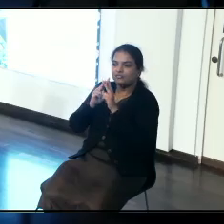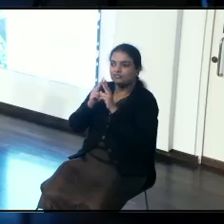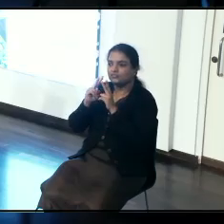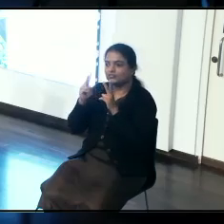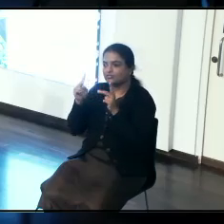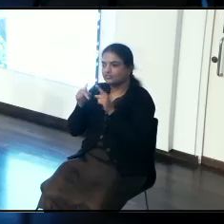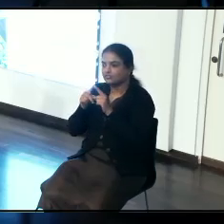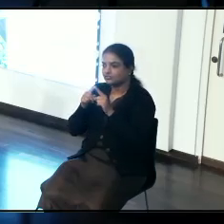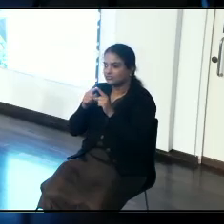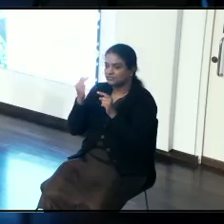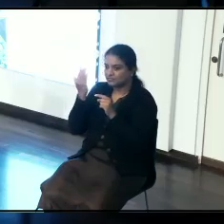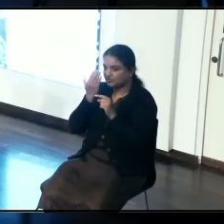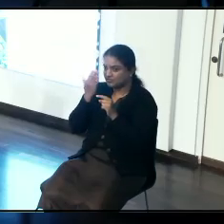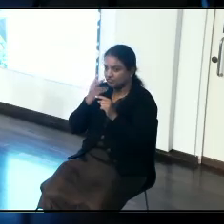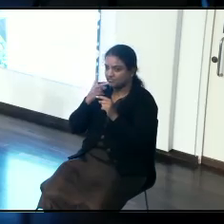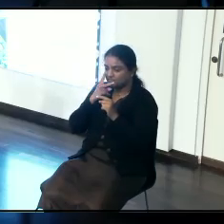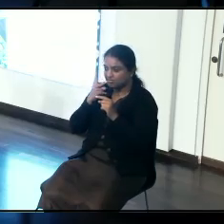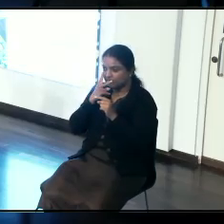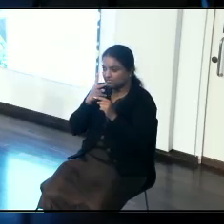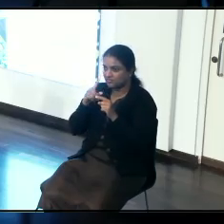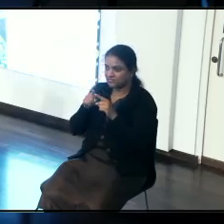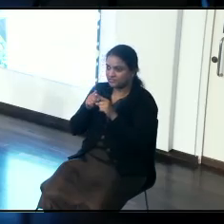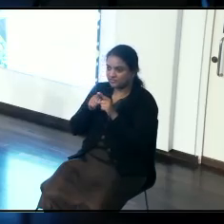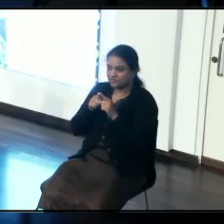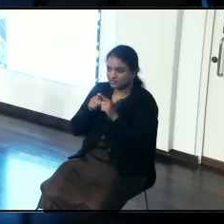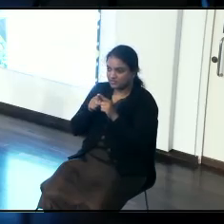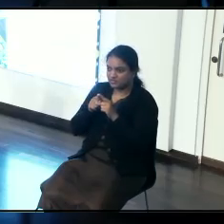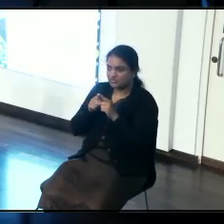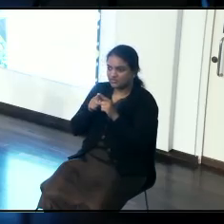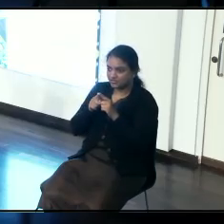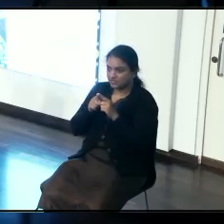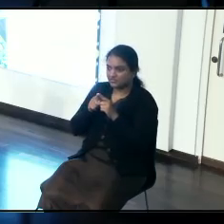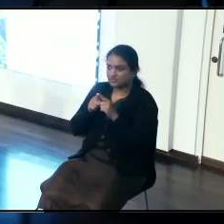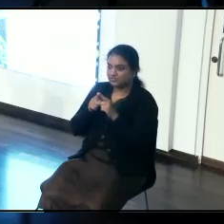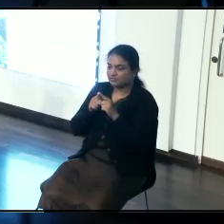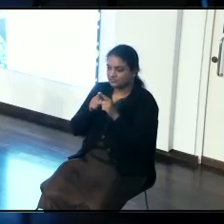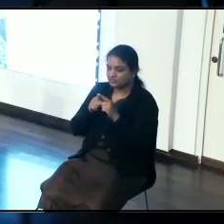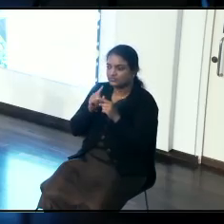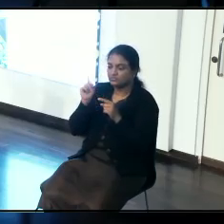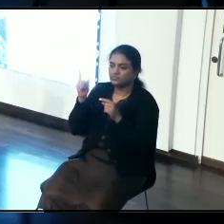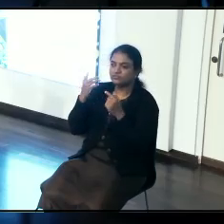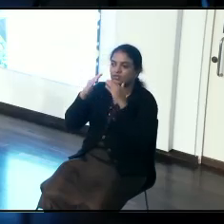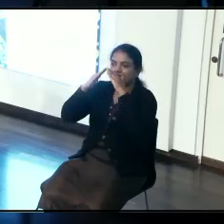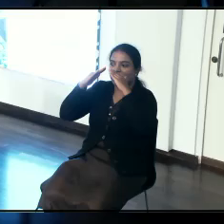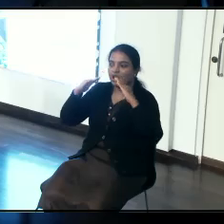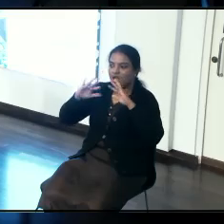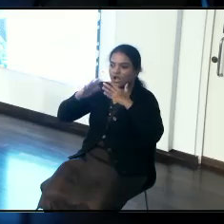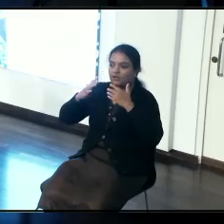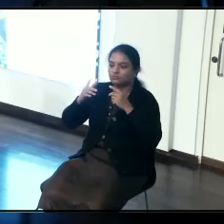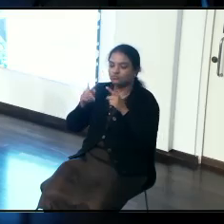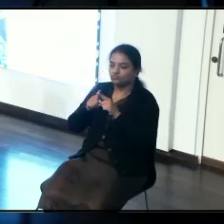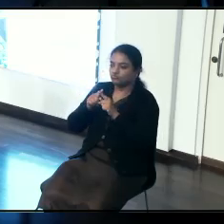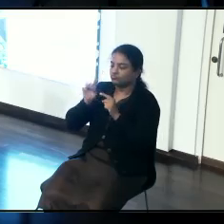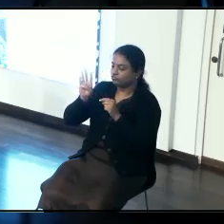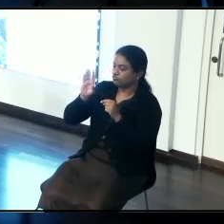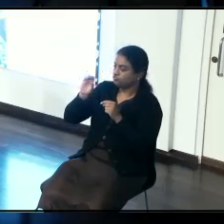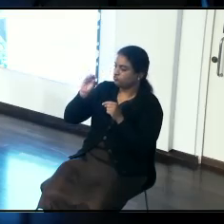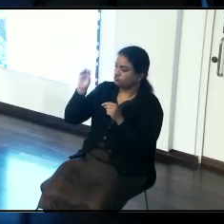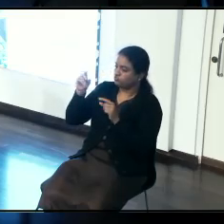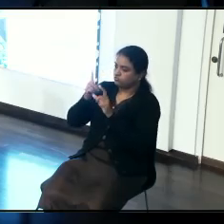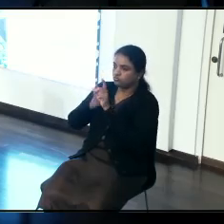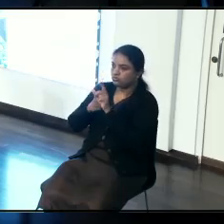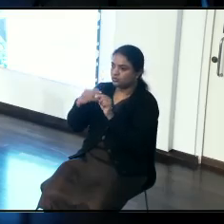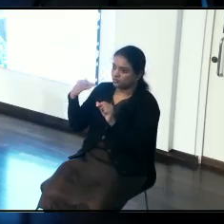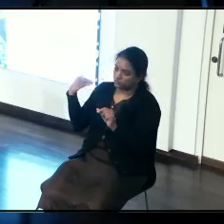partial glimpse of the grand sala that he's in. That is part of their house, which is over 400 years and is known to